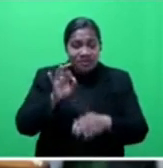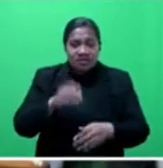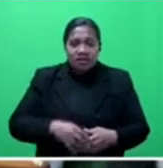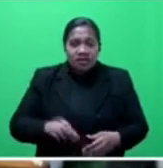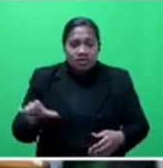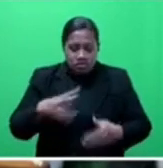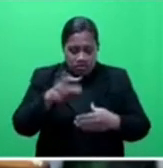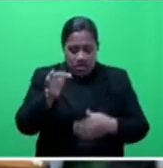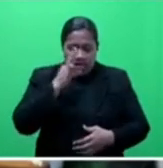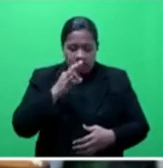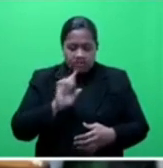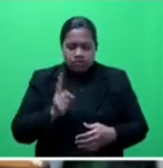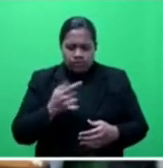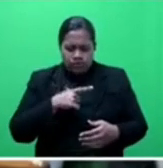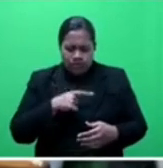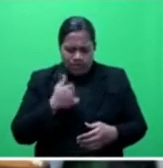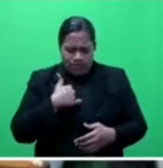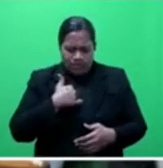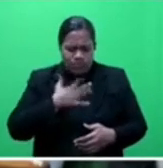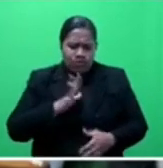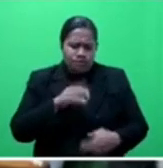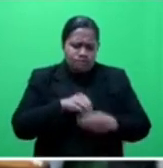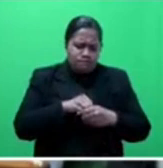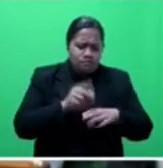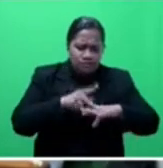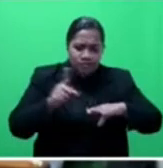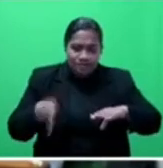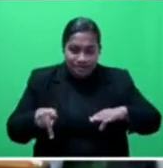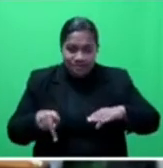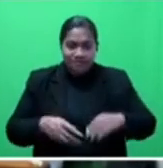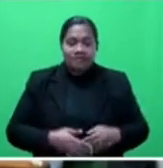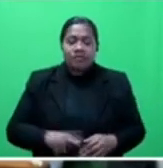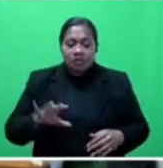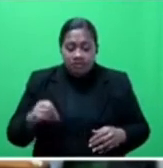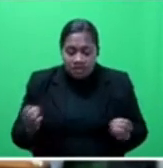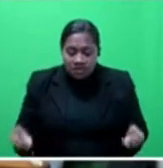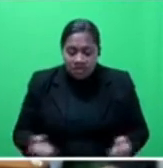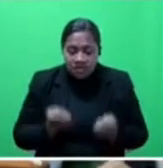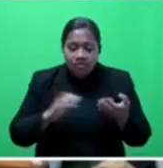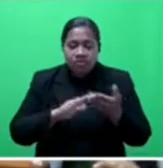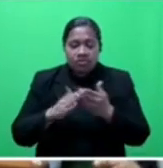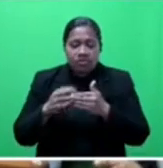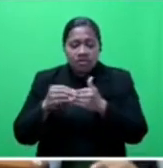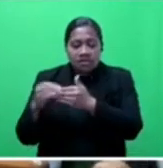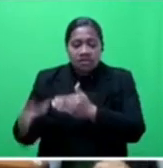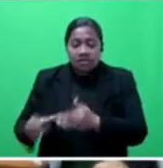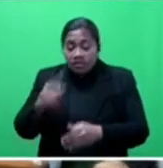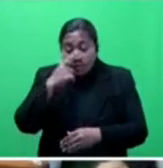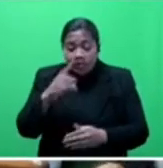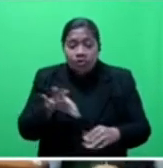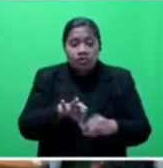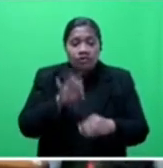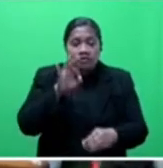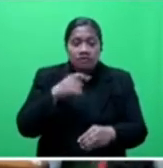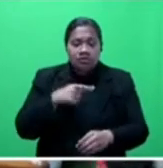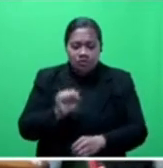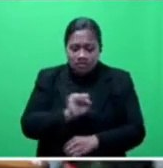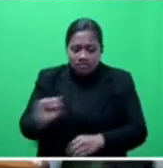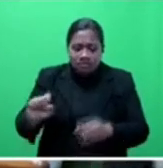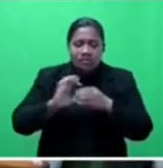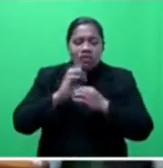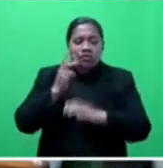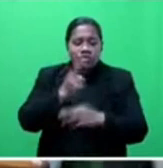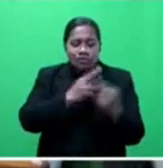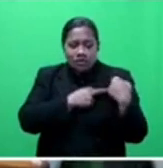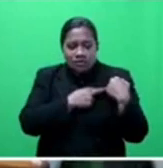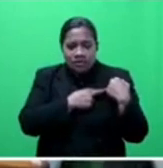Parliament? We must encourage our community leaders to get people to vote, as it is their civic responsibility. There is